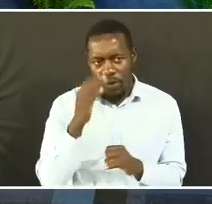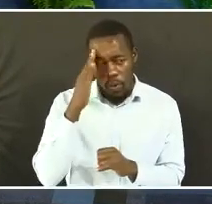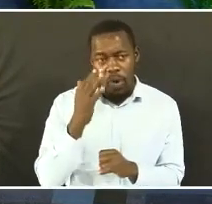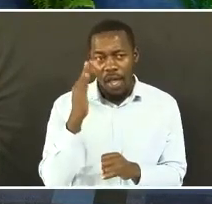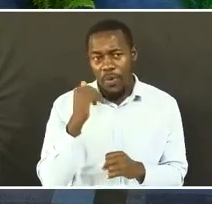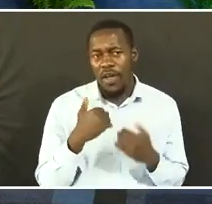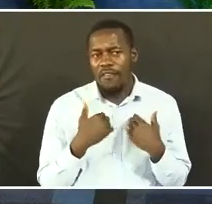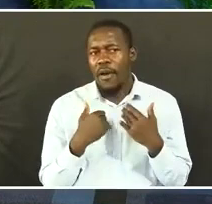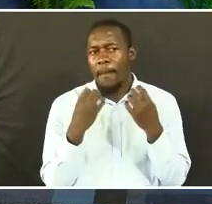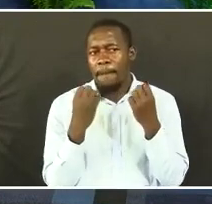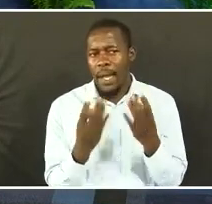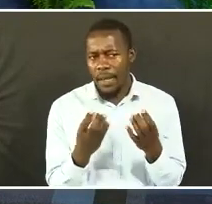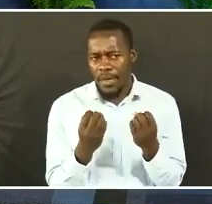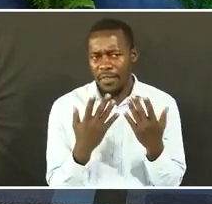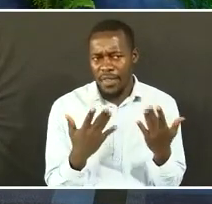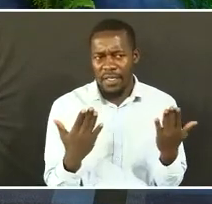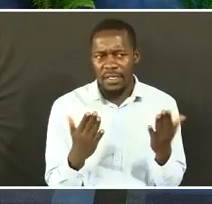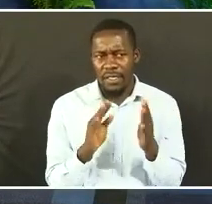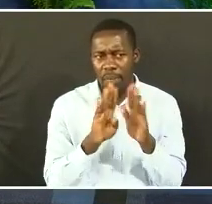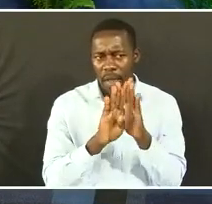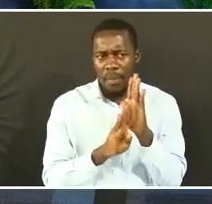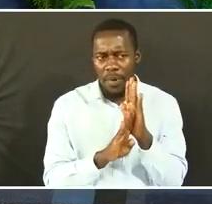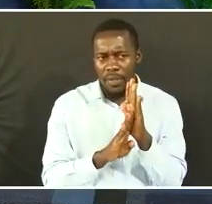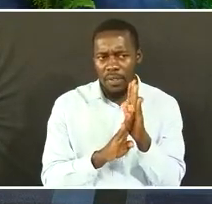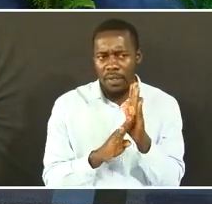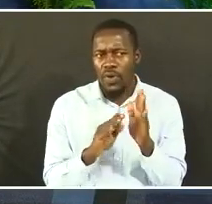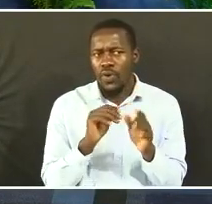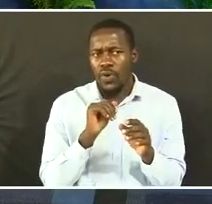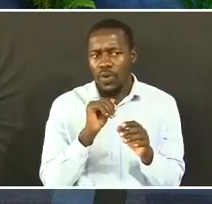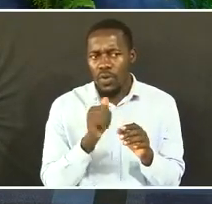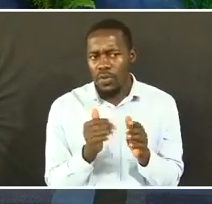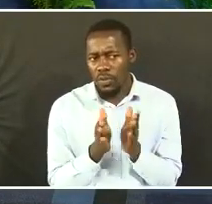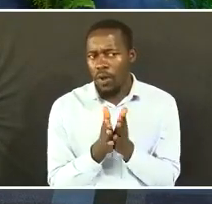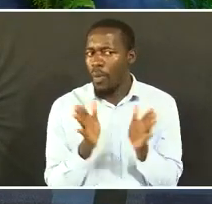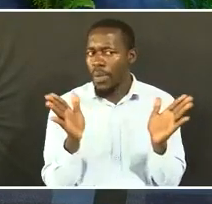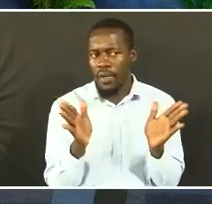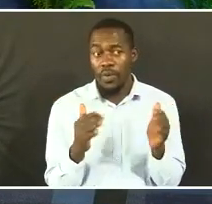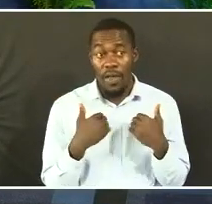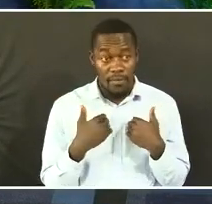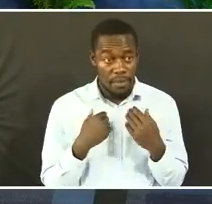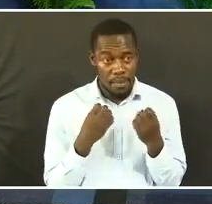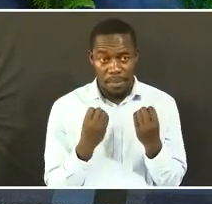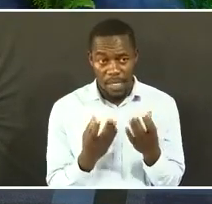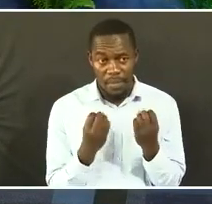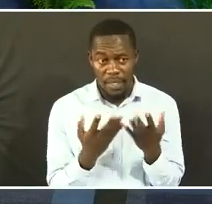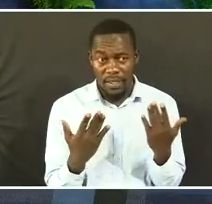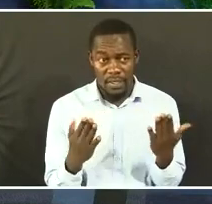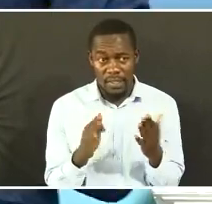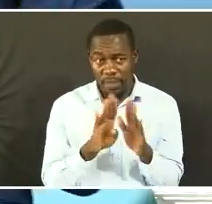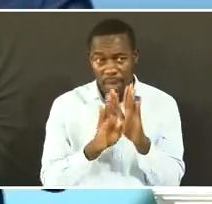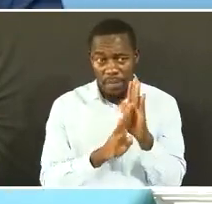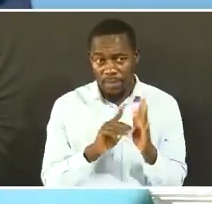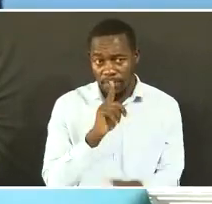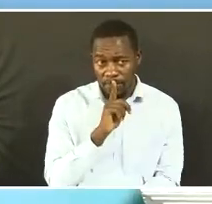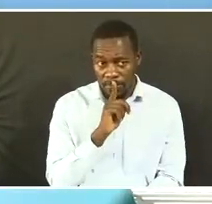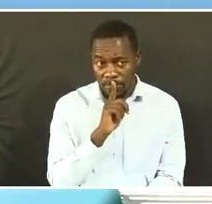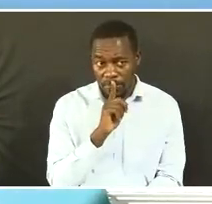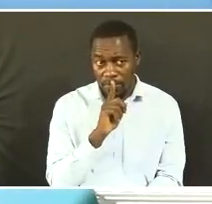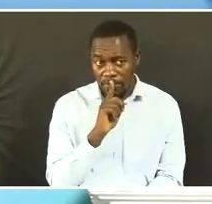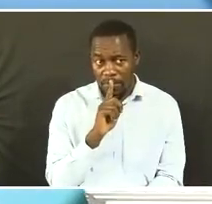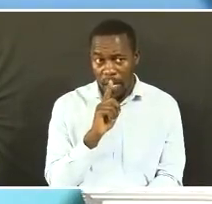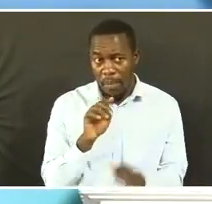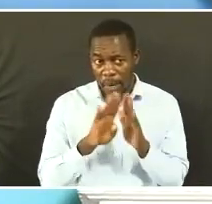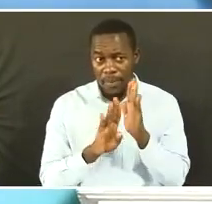things that the Bible is silent on regarding this text. And I think the reason why the Bible is silent is because we are generally lazy